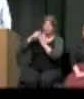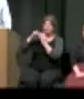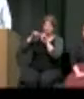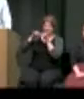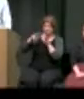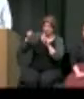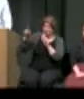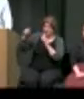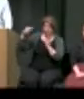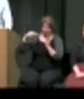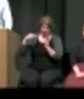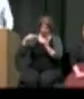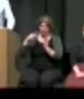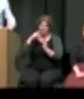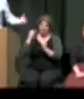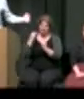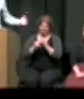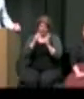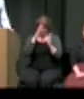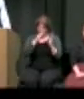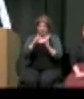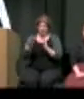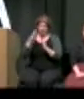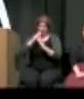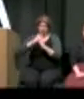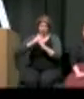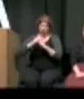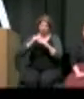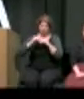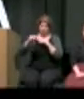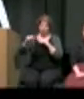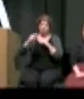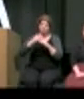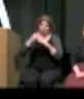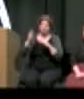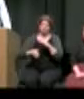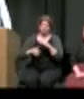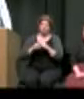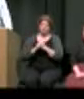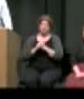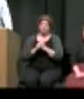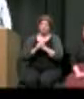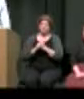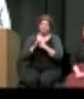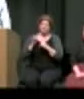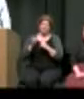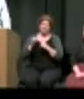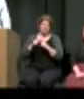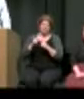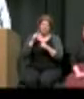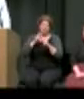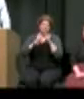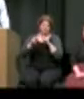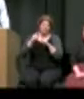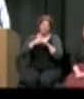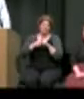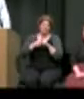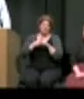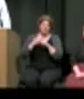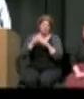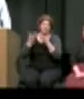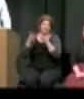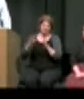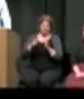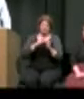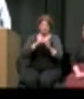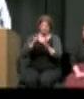come up with the final game plan to move forward with stabilizing the rest of the cubic yardage. But that should be completed in about a month or so.